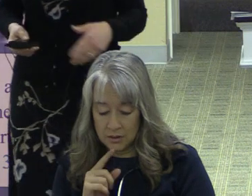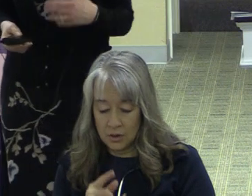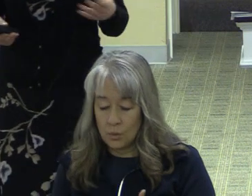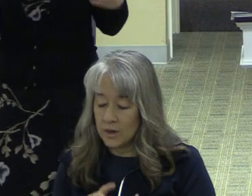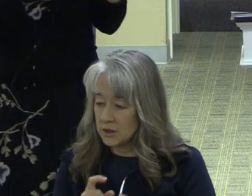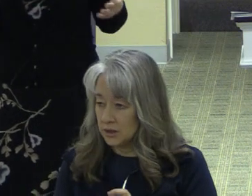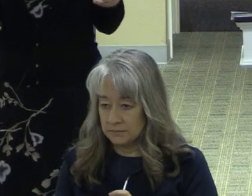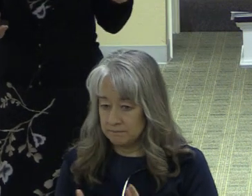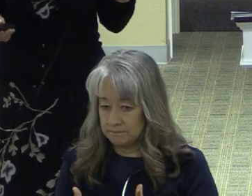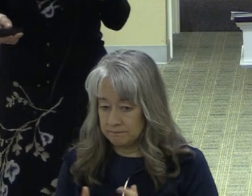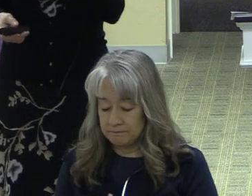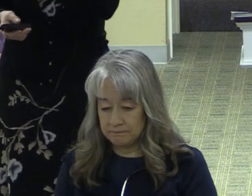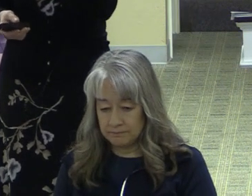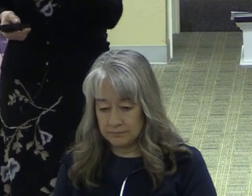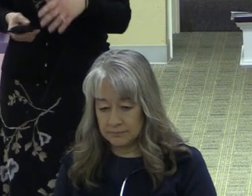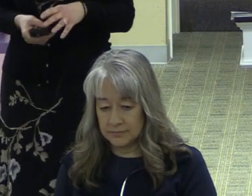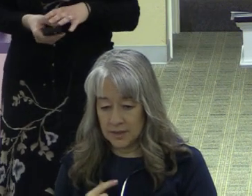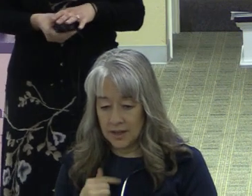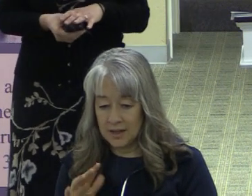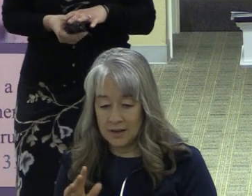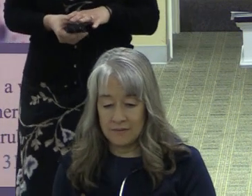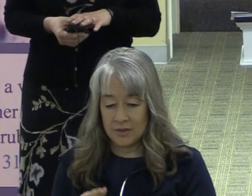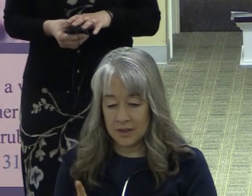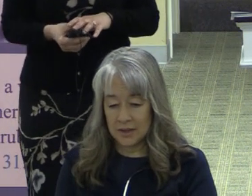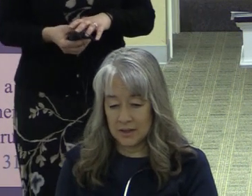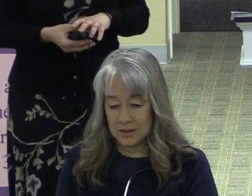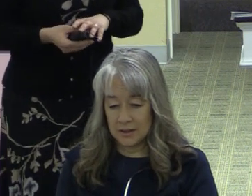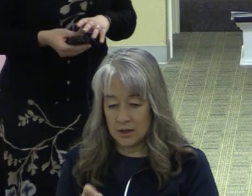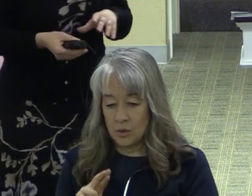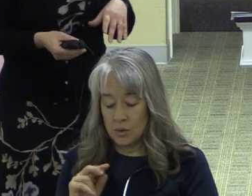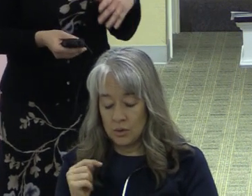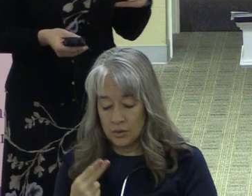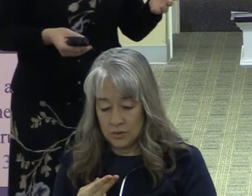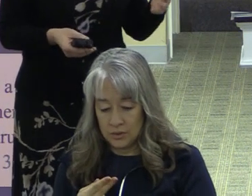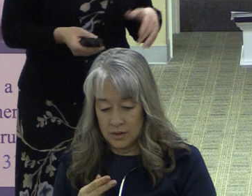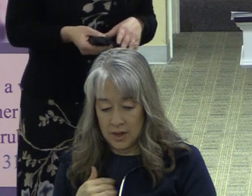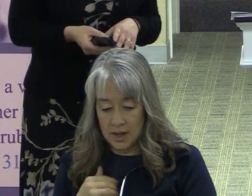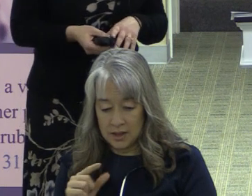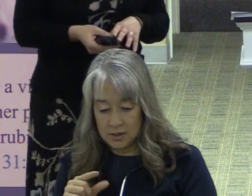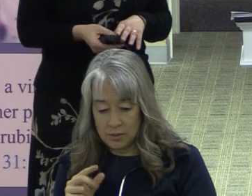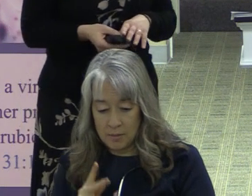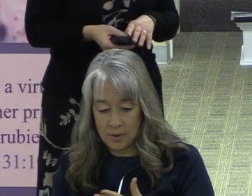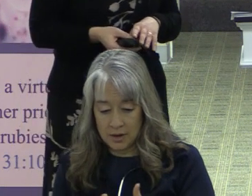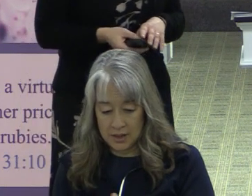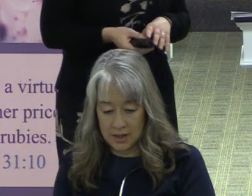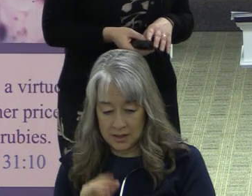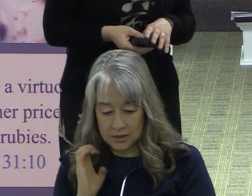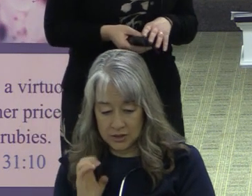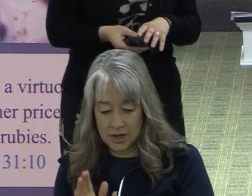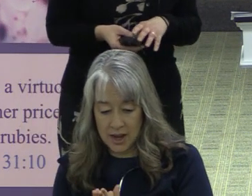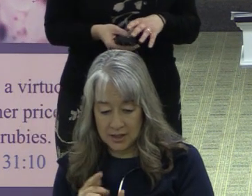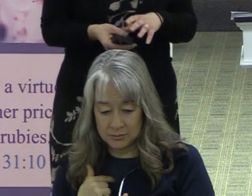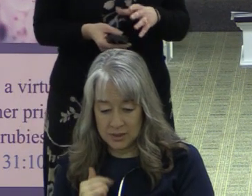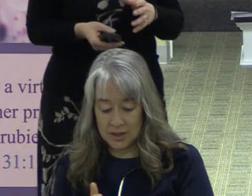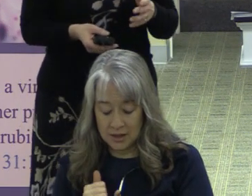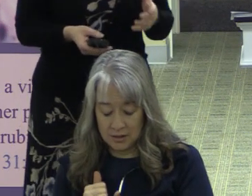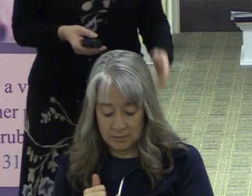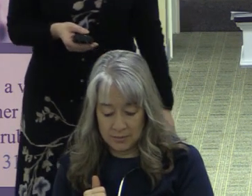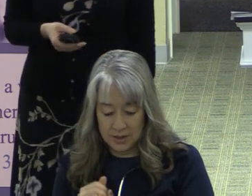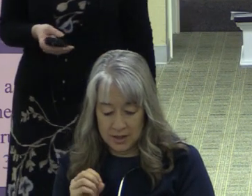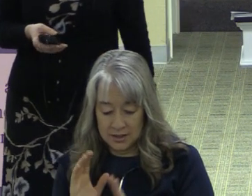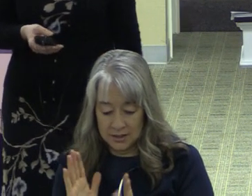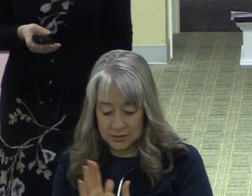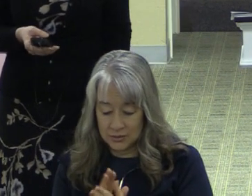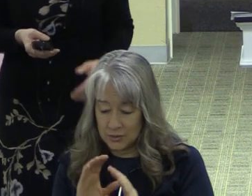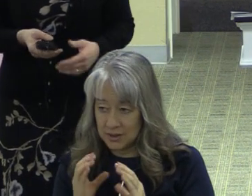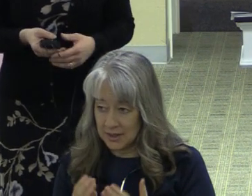what changed? I kind of feel like Ruth had a little bit of a part in that. She asked me to help in a